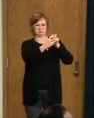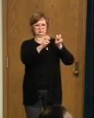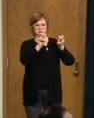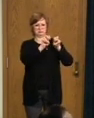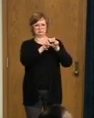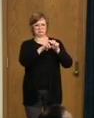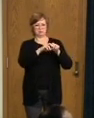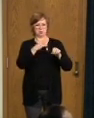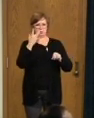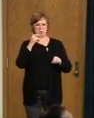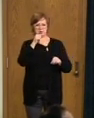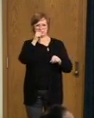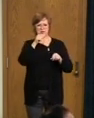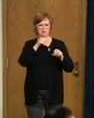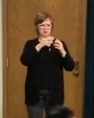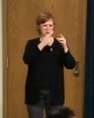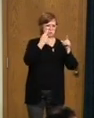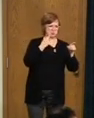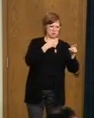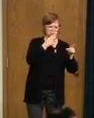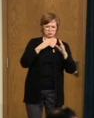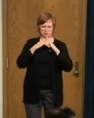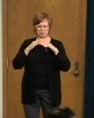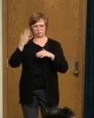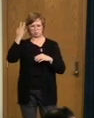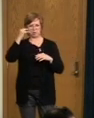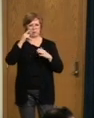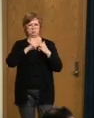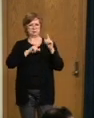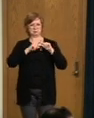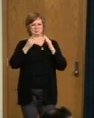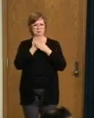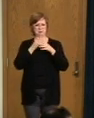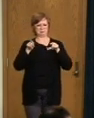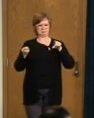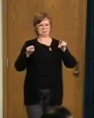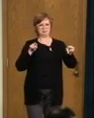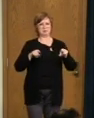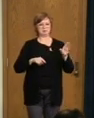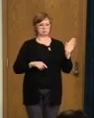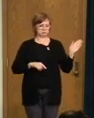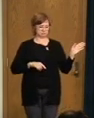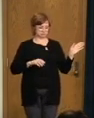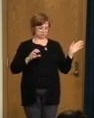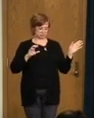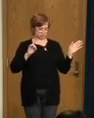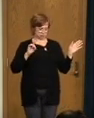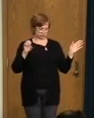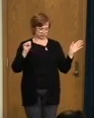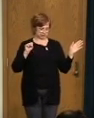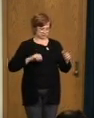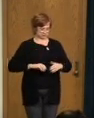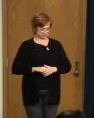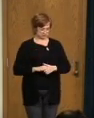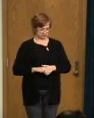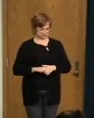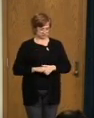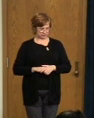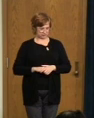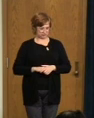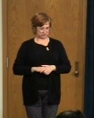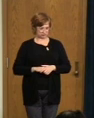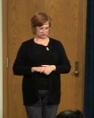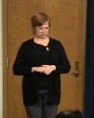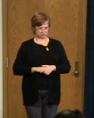that? Yeah, so, that does come up as a question. So again, what my recommendation is that if you